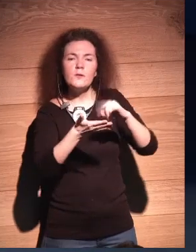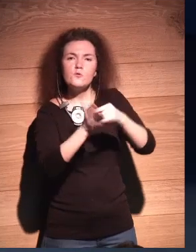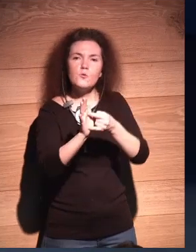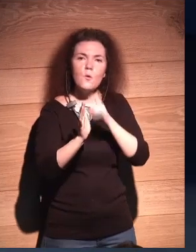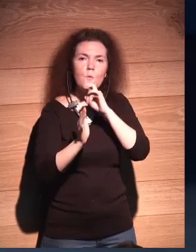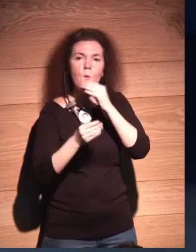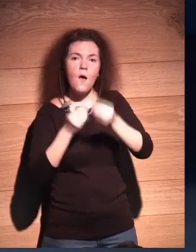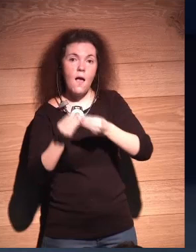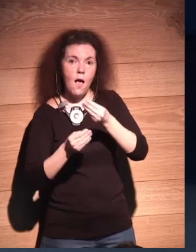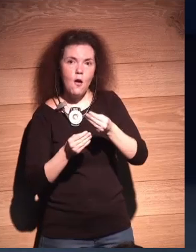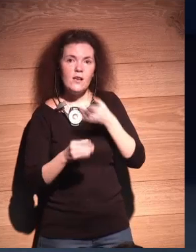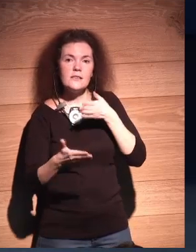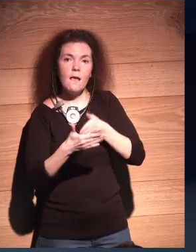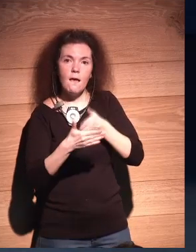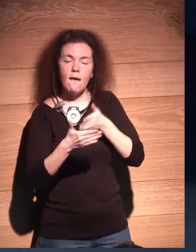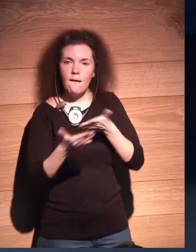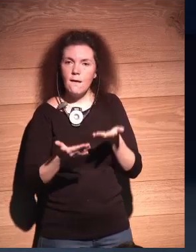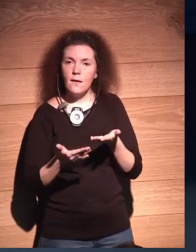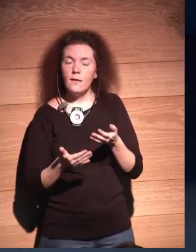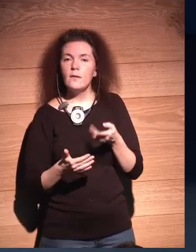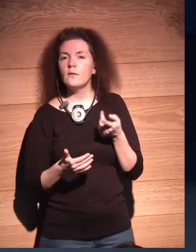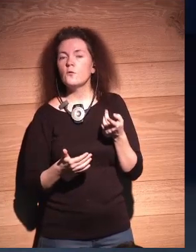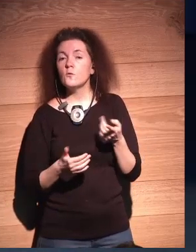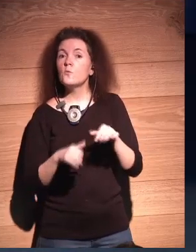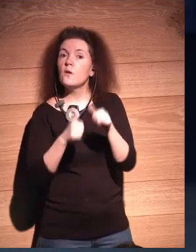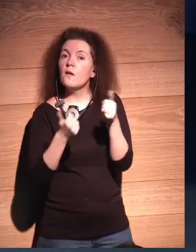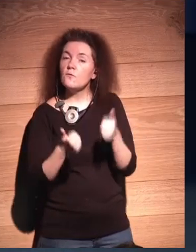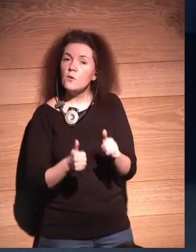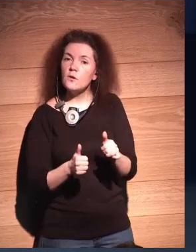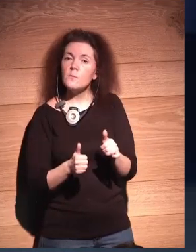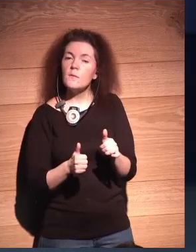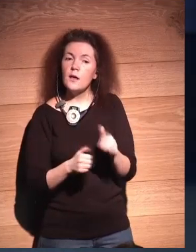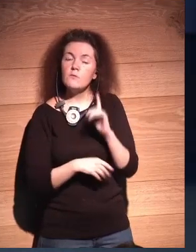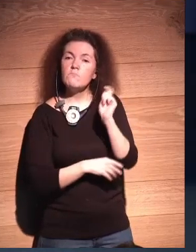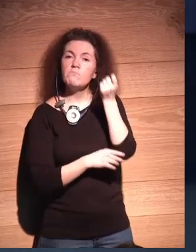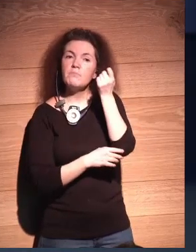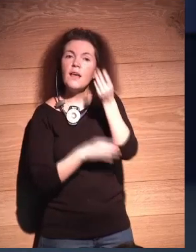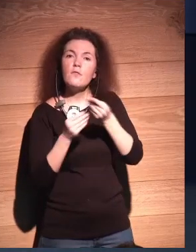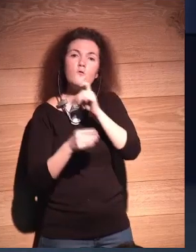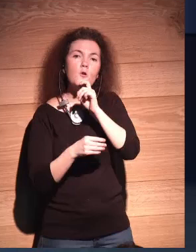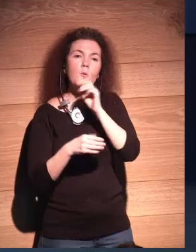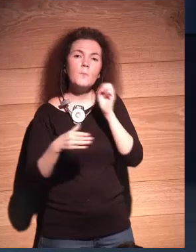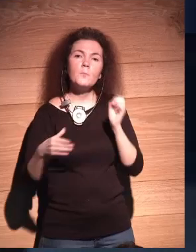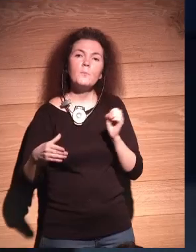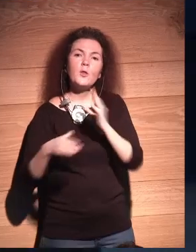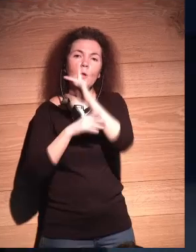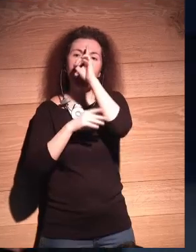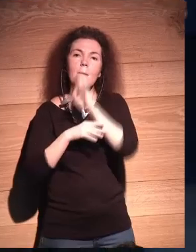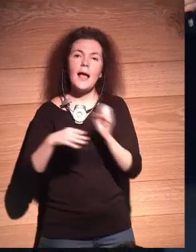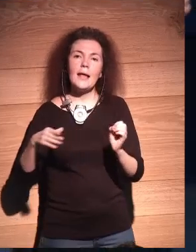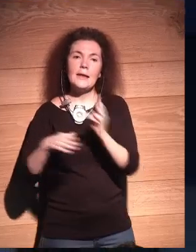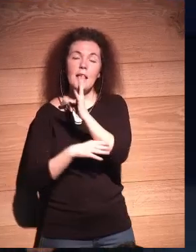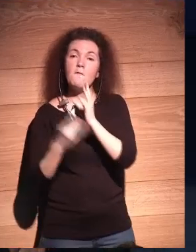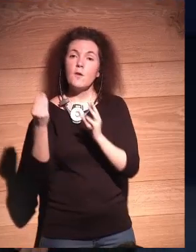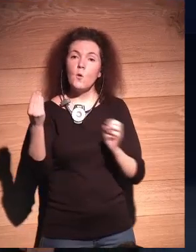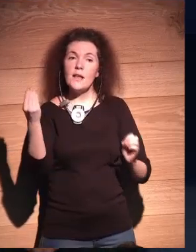around that had to do with projection onto figures. In 1998,